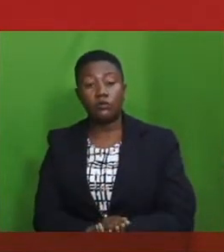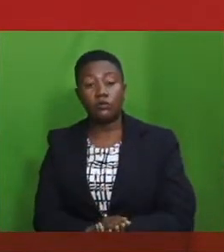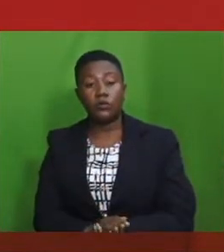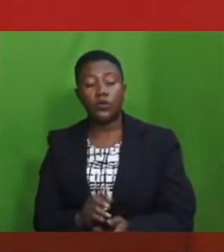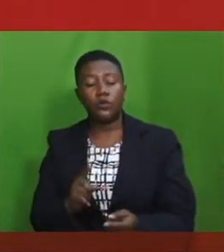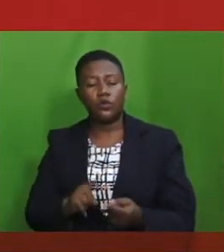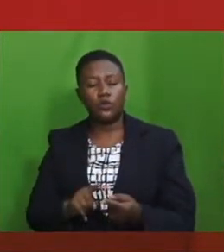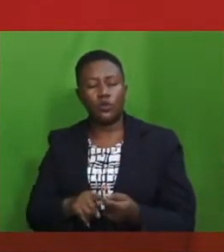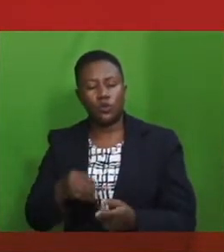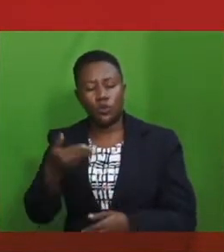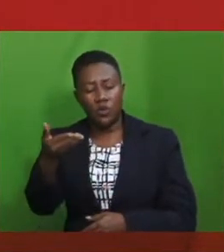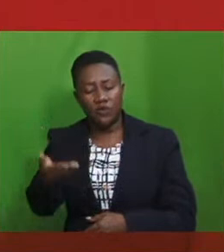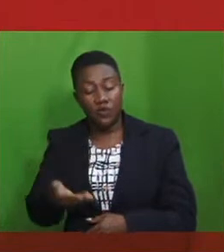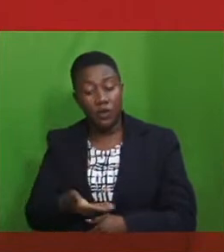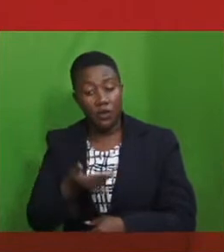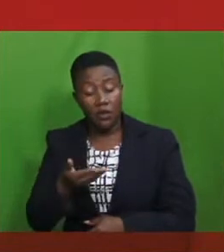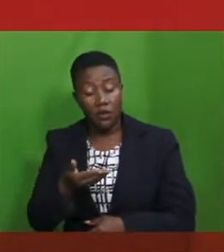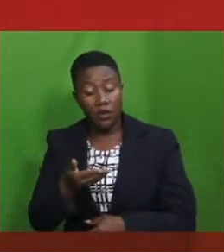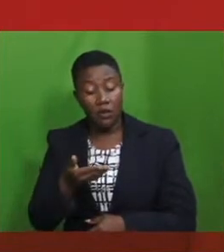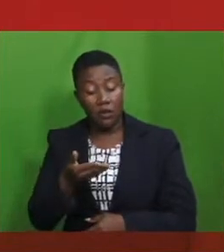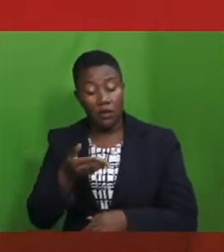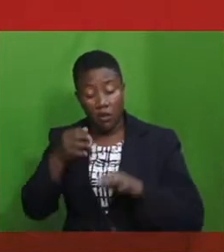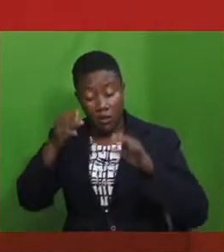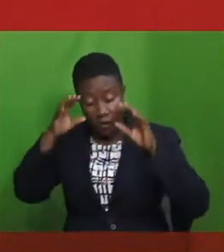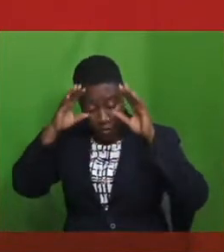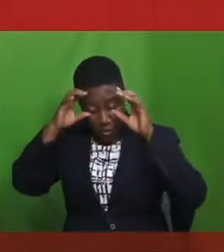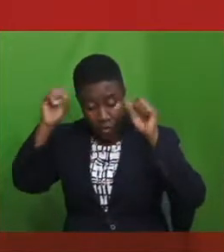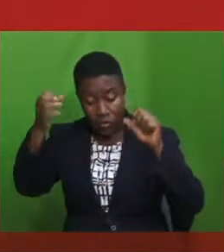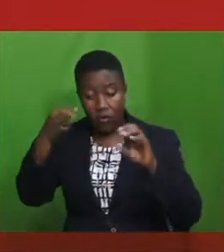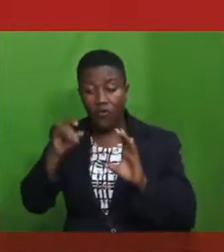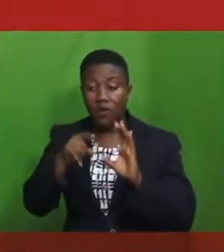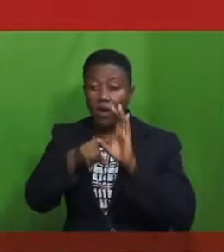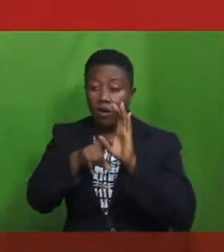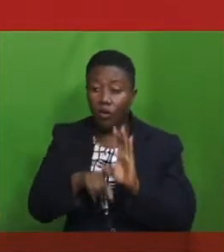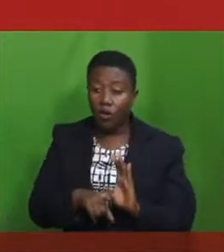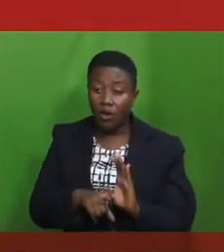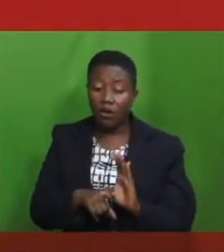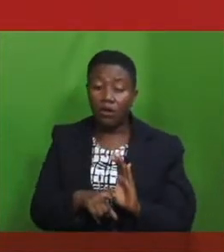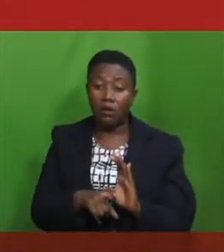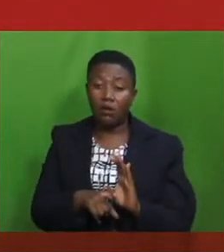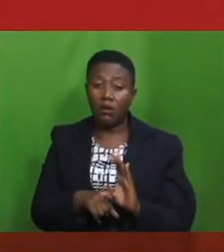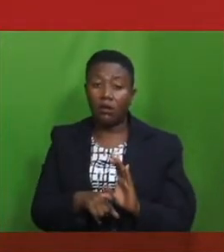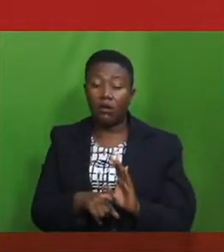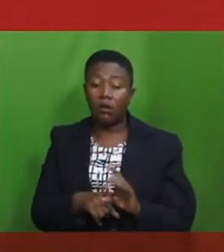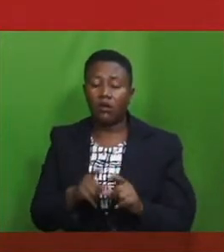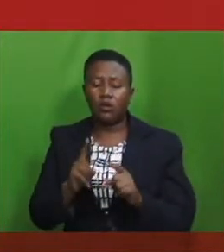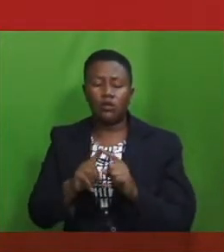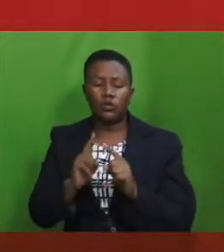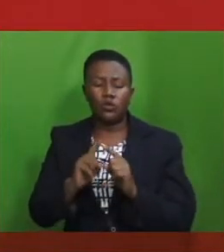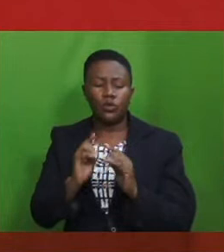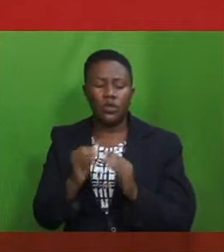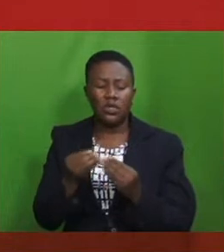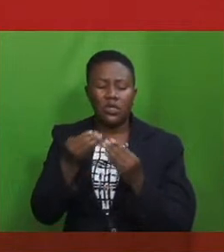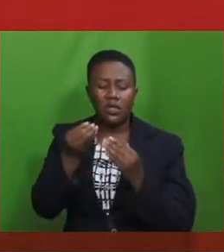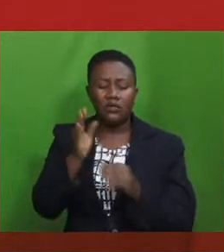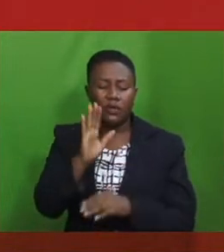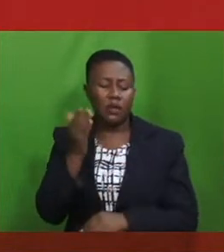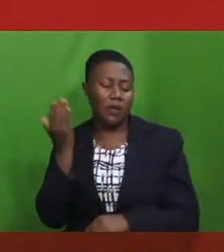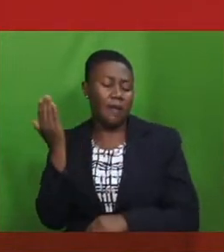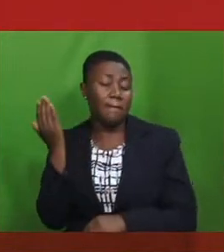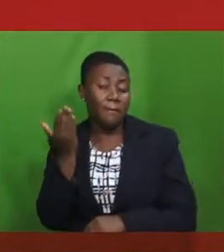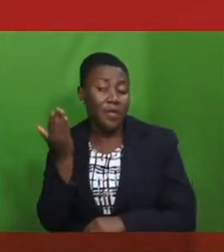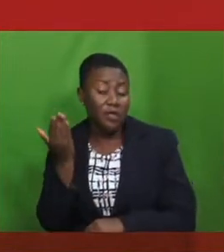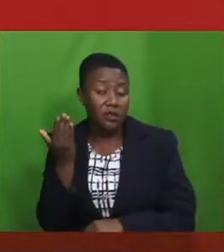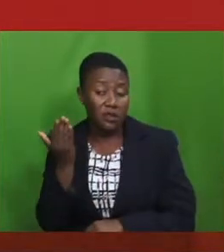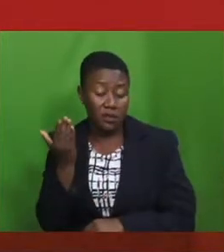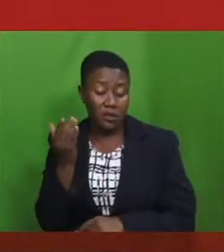to invite His Excellency the President of the Republic of Angola to deliver his address